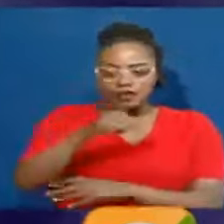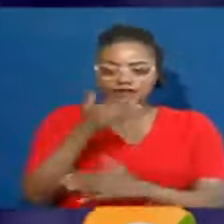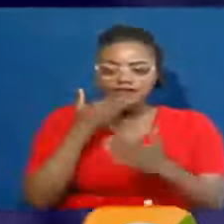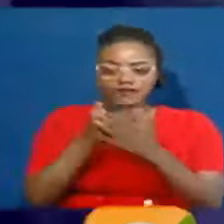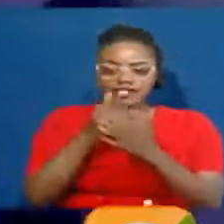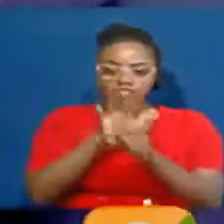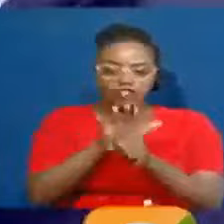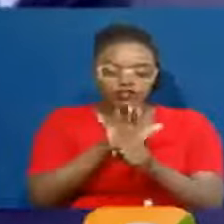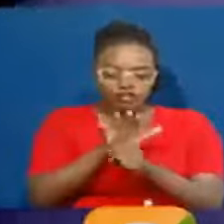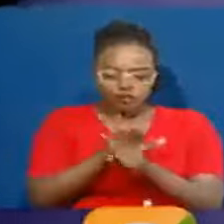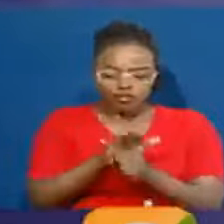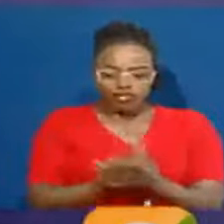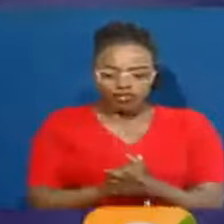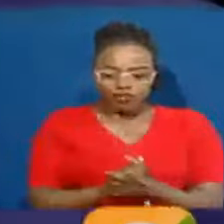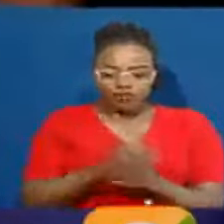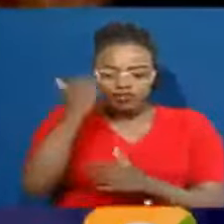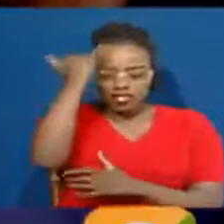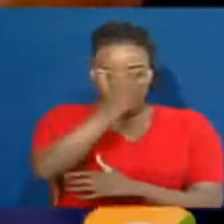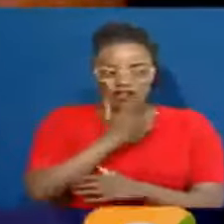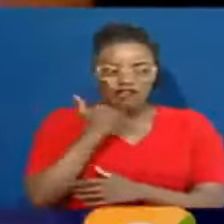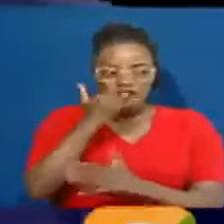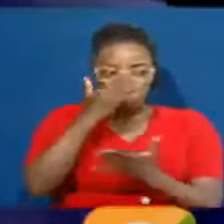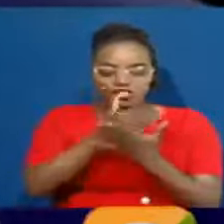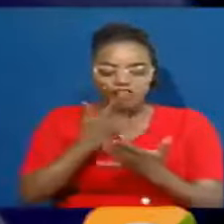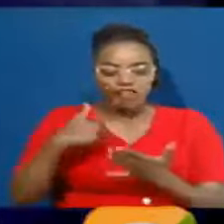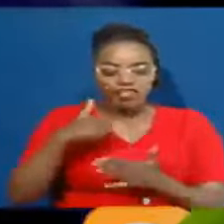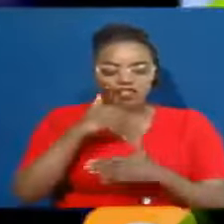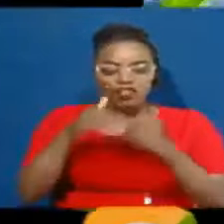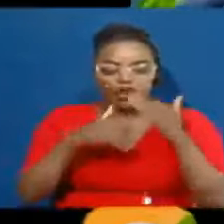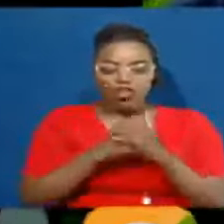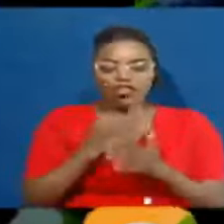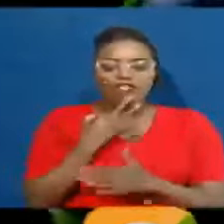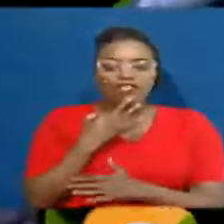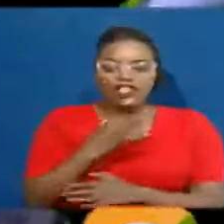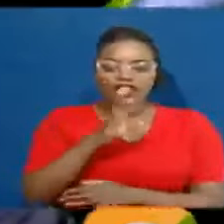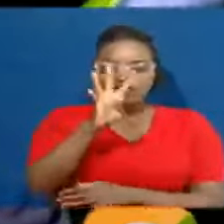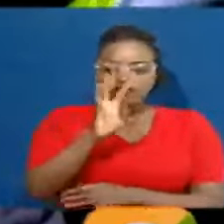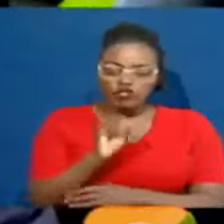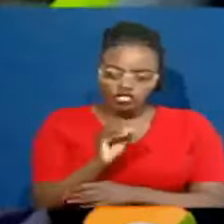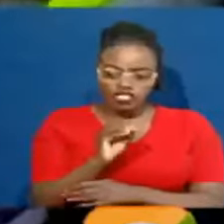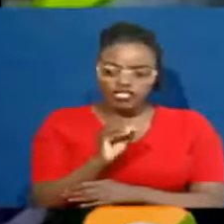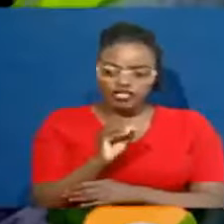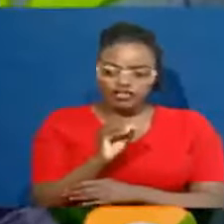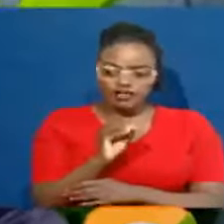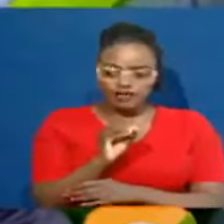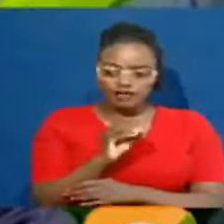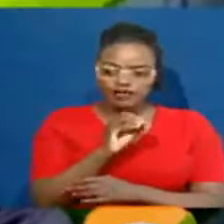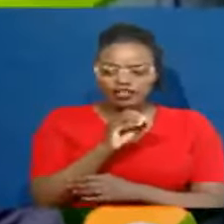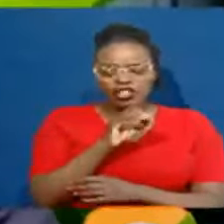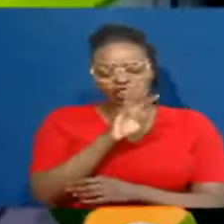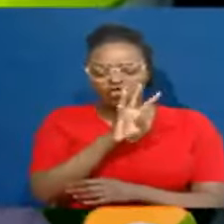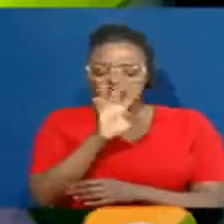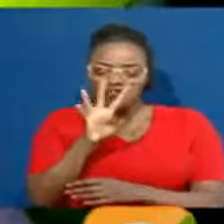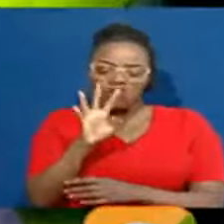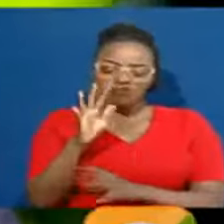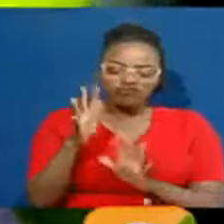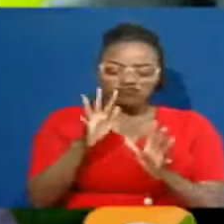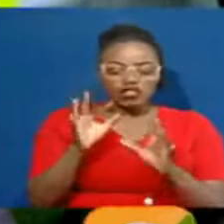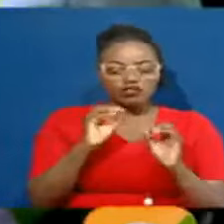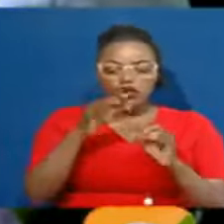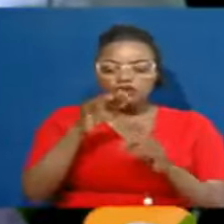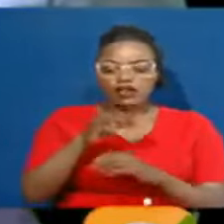much. Yvonne, indeed, we can't have all the 340, 4, 5 plus members of